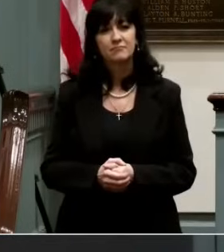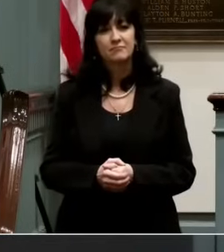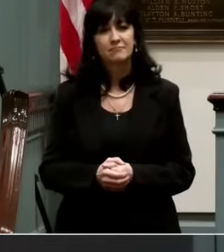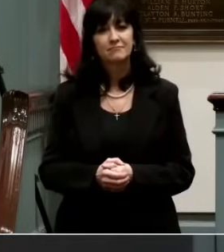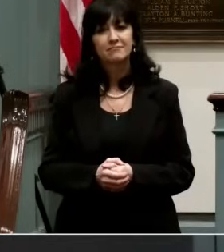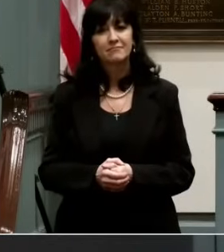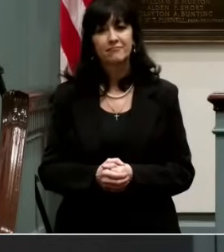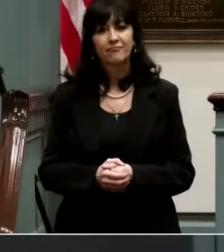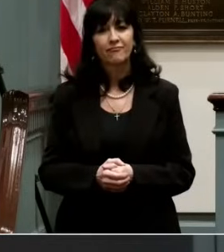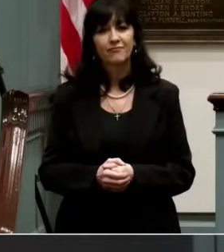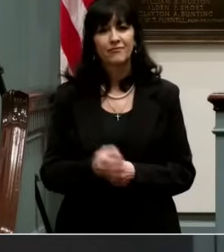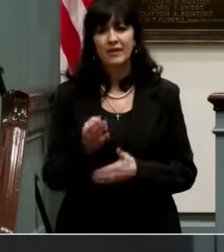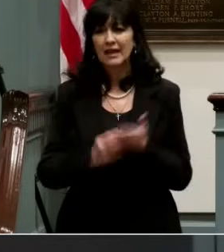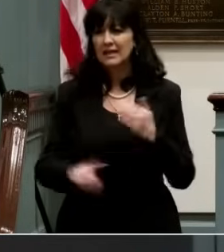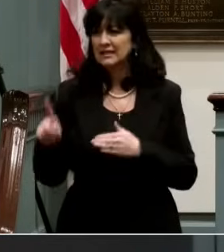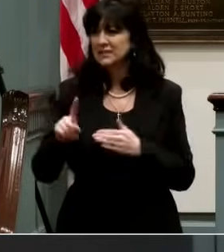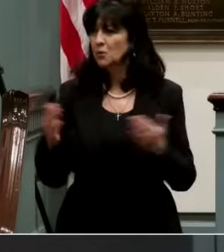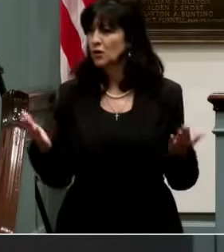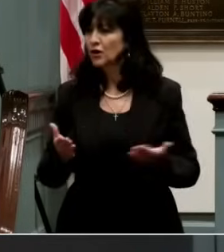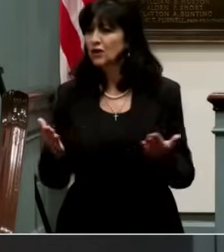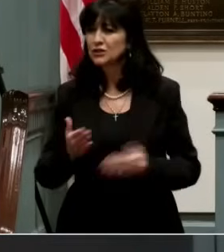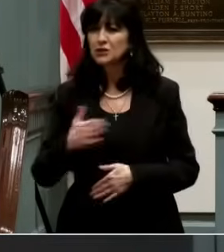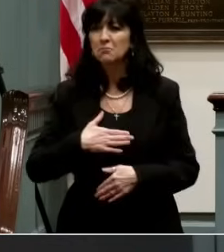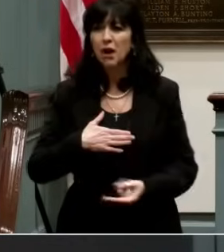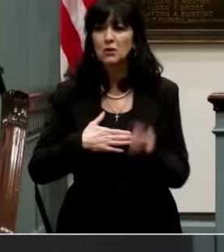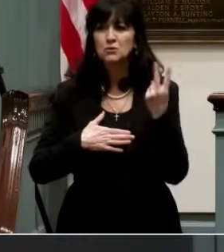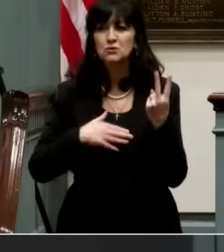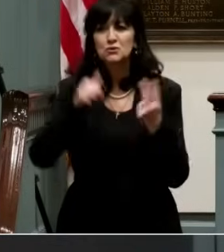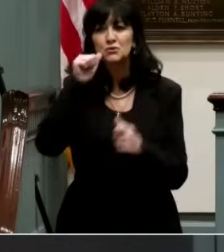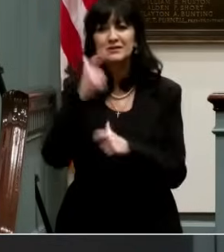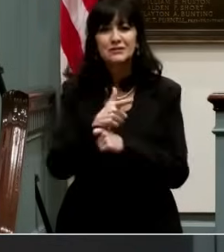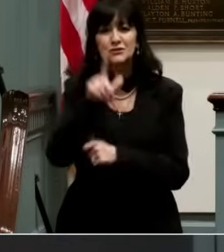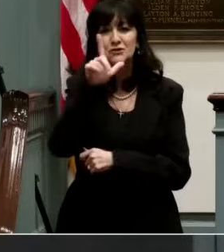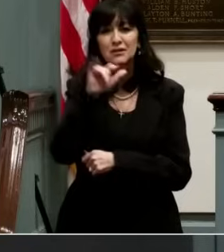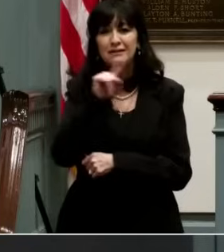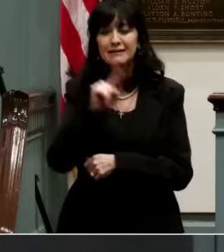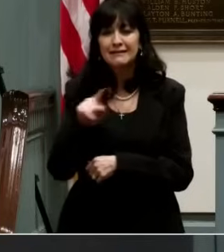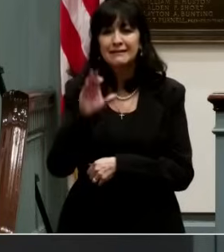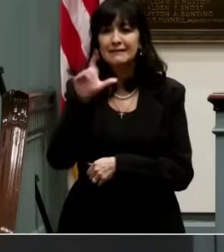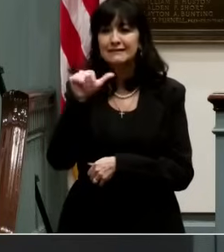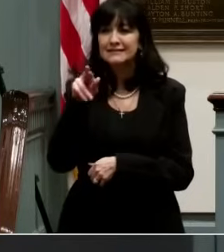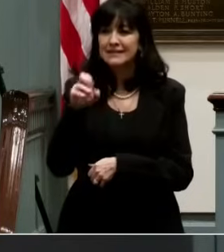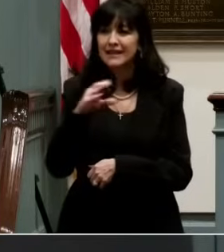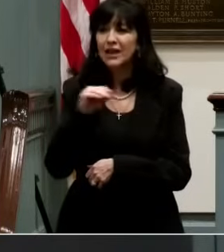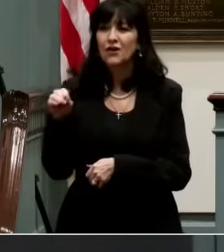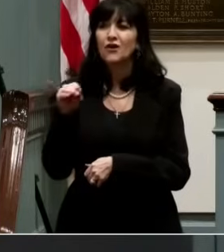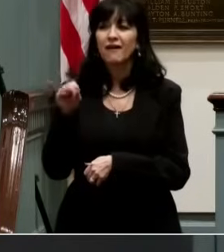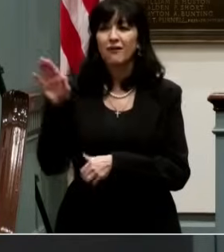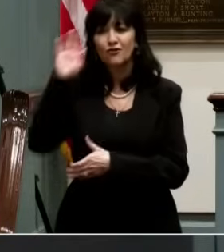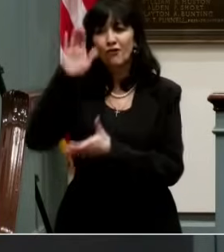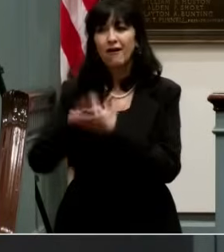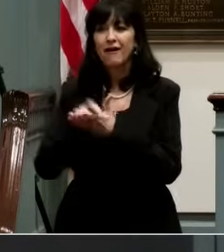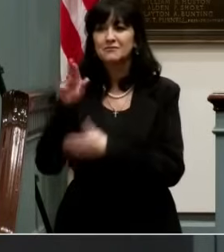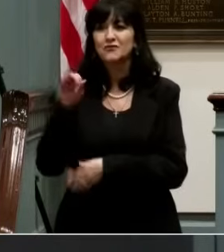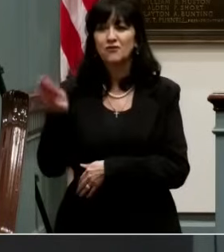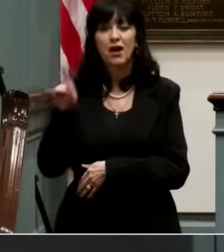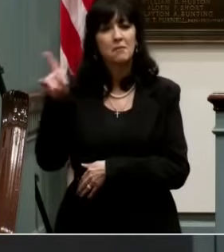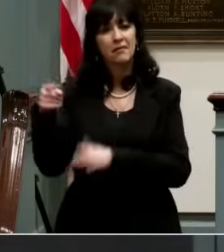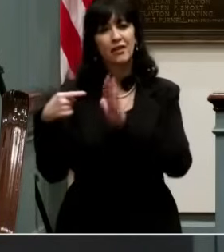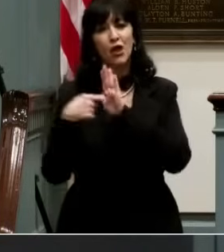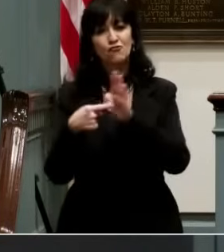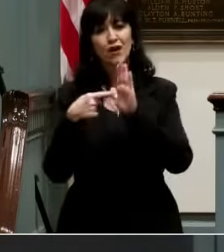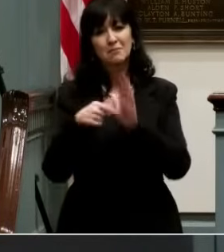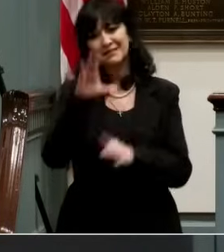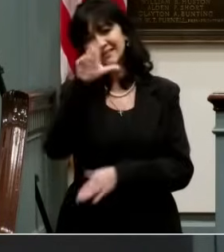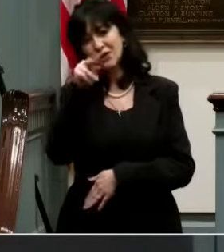I have 2 of my sisters, Liz and Claire's husband, Rob. They're in the back. They're representing the